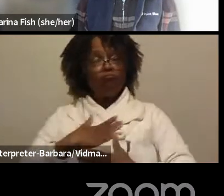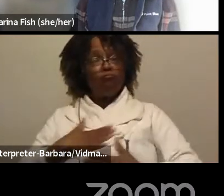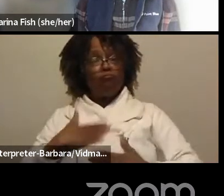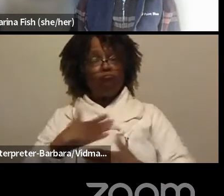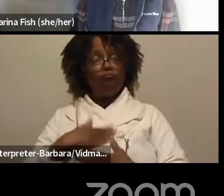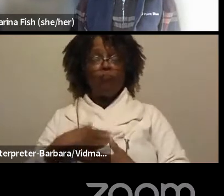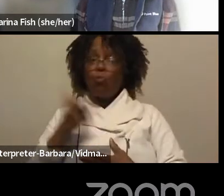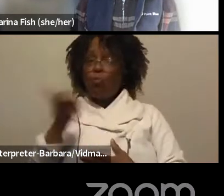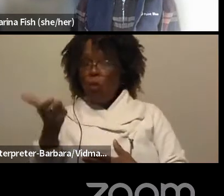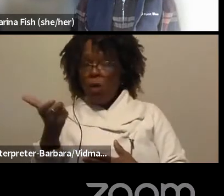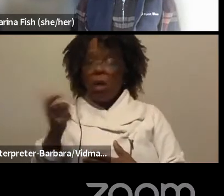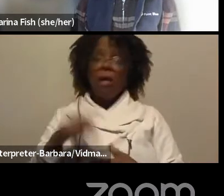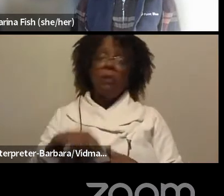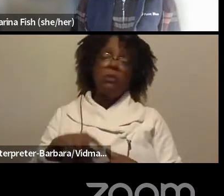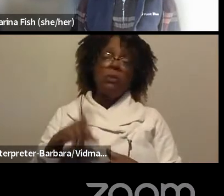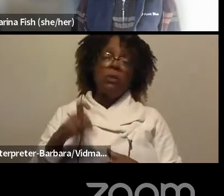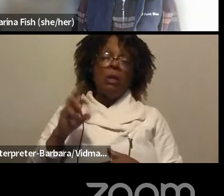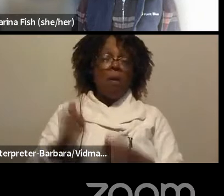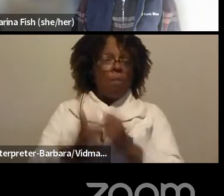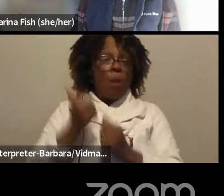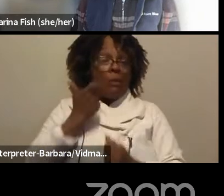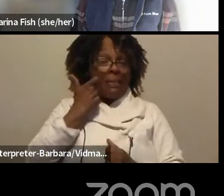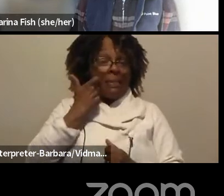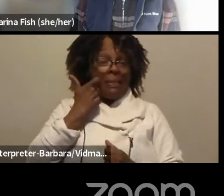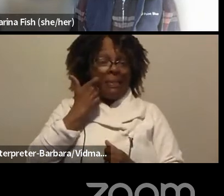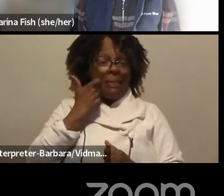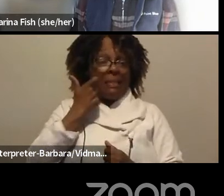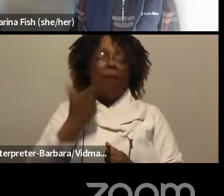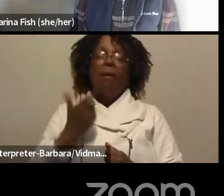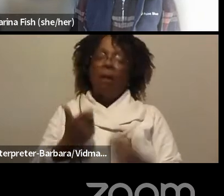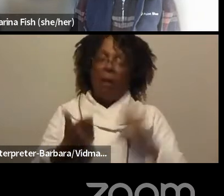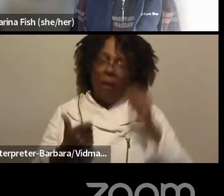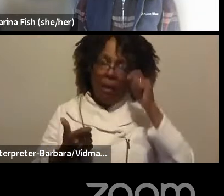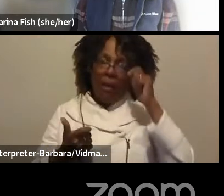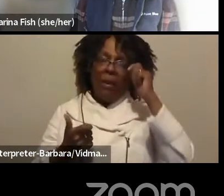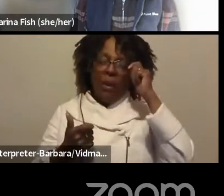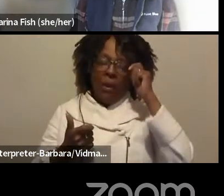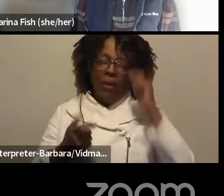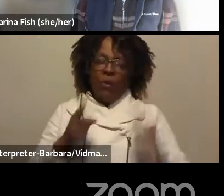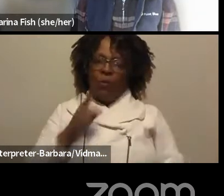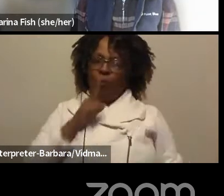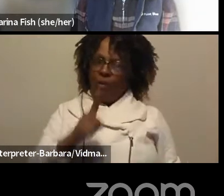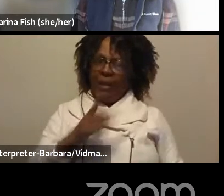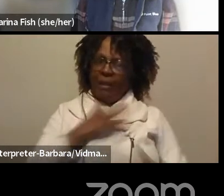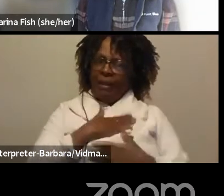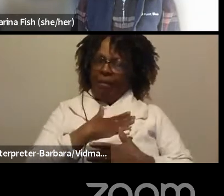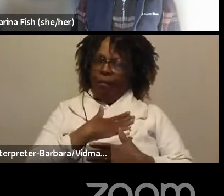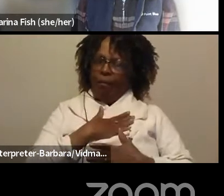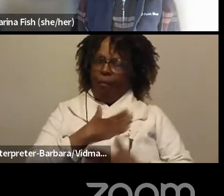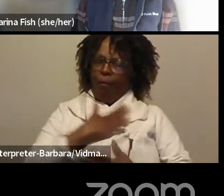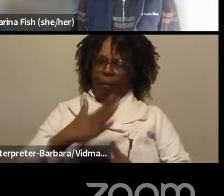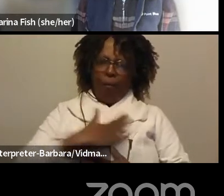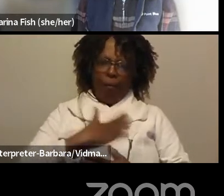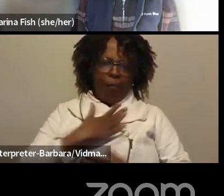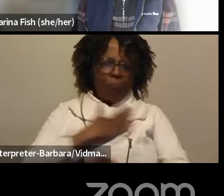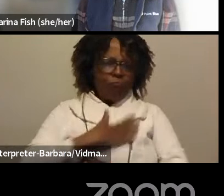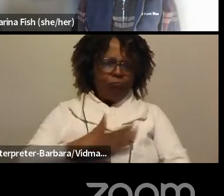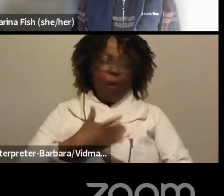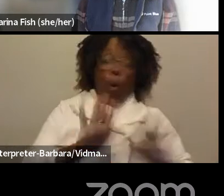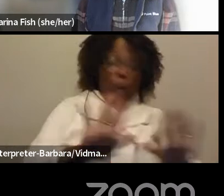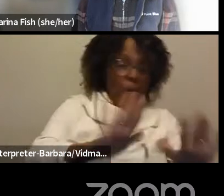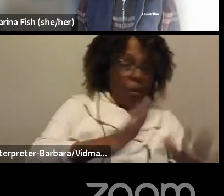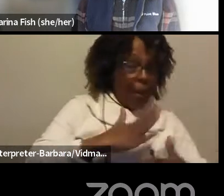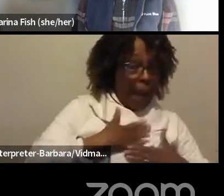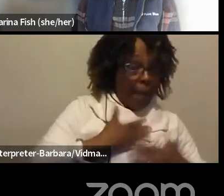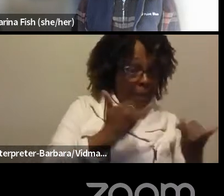Started doing that, and then recently I told myself that the happiest I've really been was when I was. I'm happy now, but like the